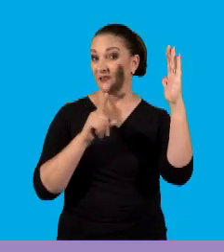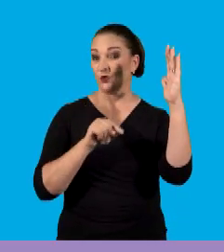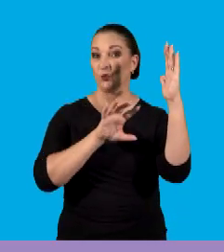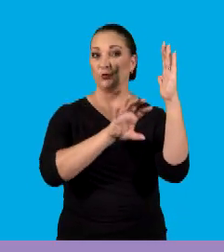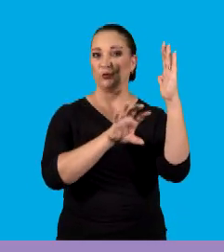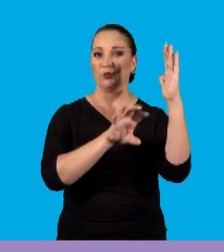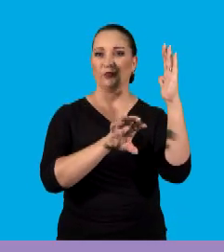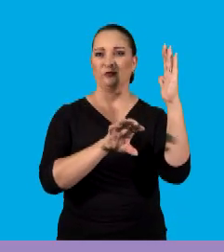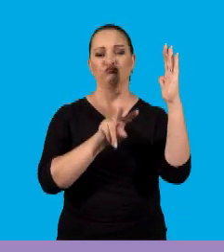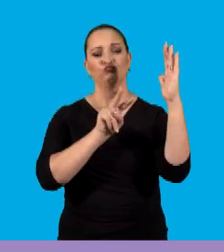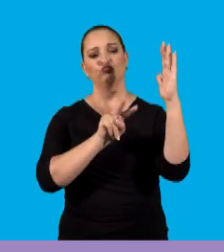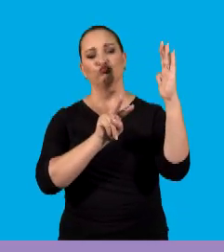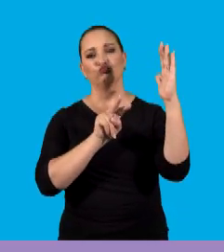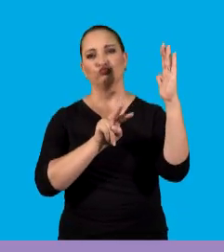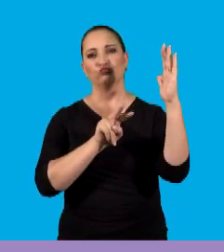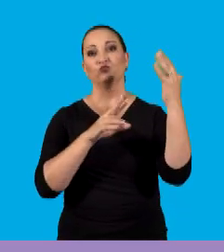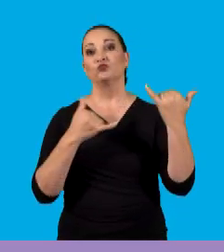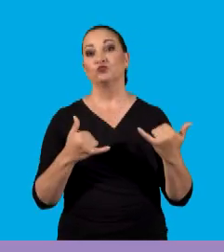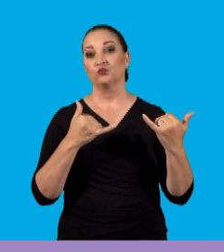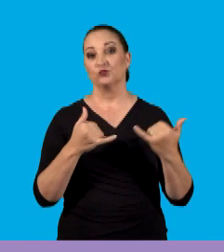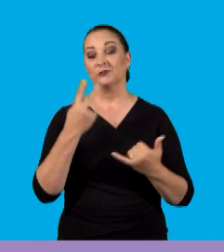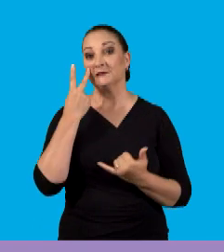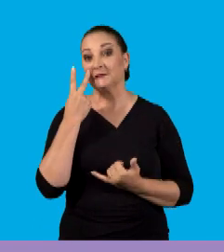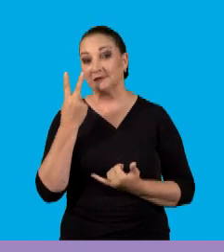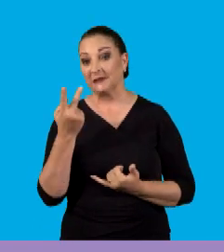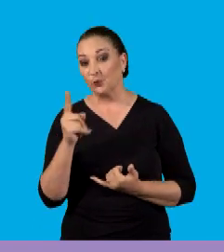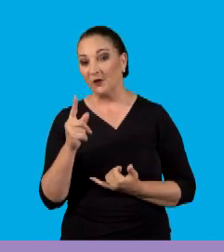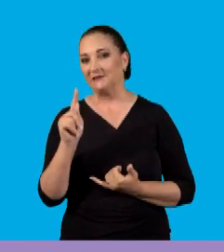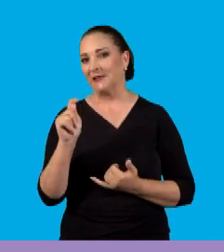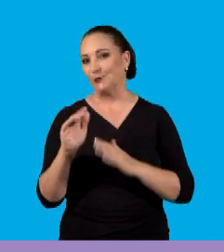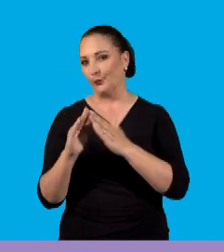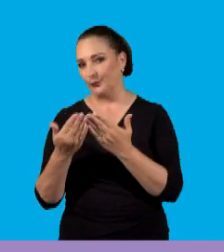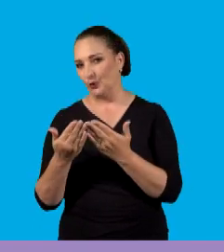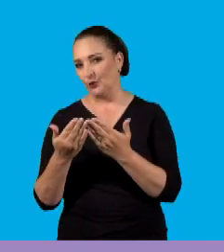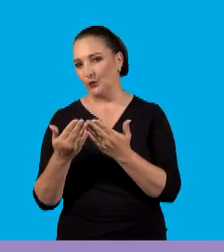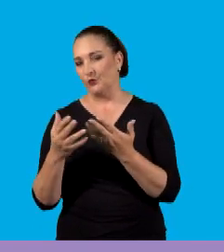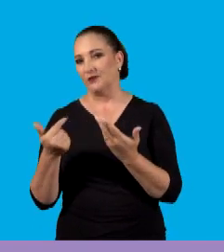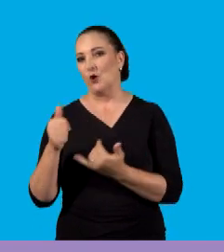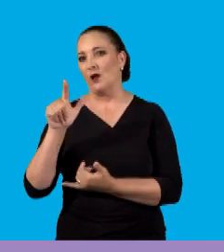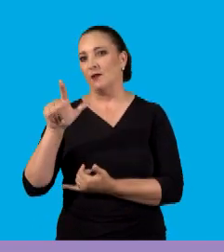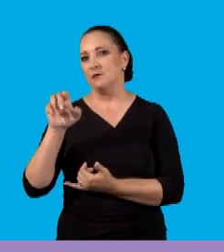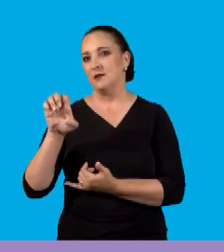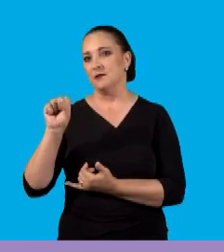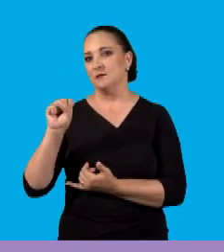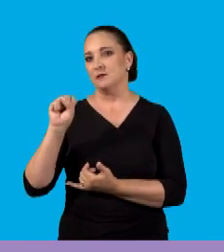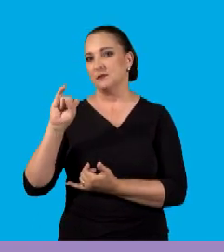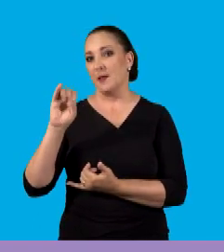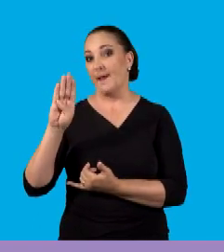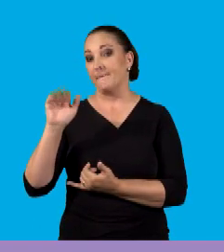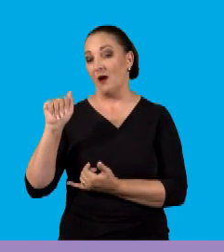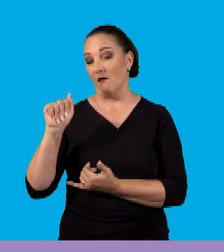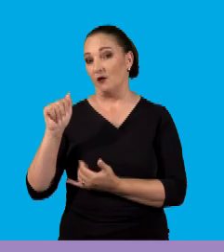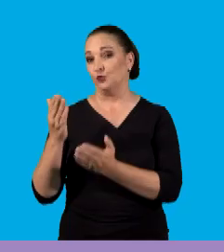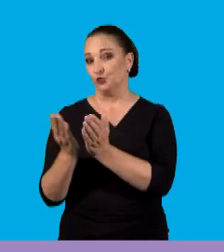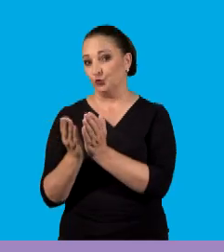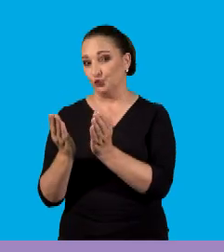study the graph below, which shows the number of textbooks received by learners at Lesiba Secondary School per